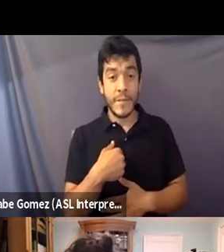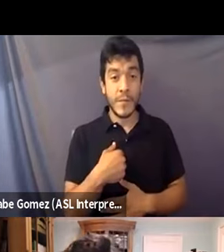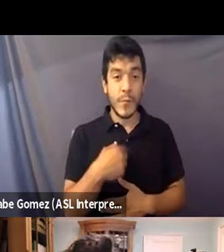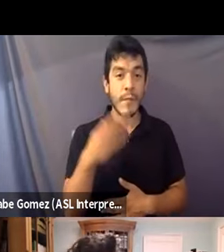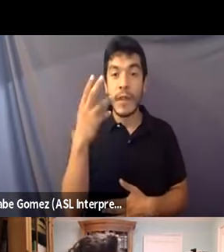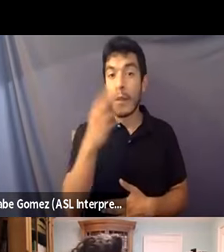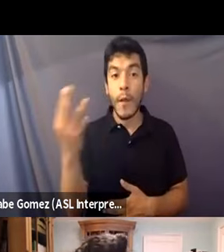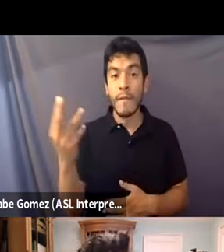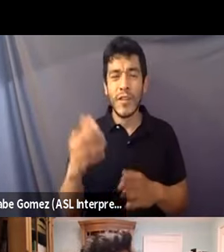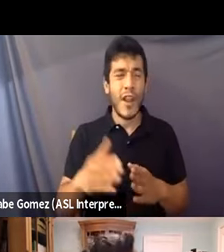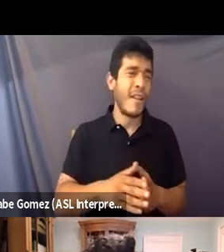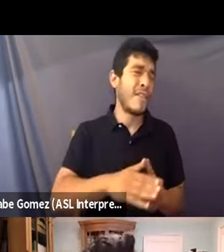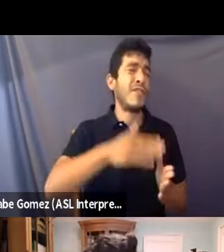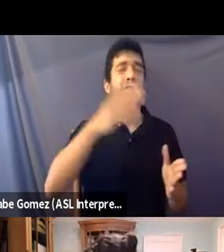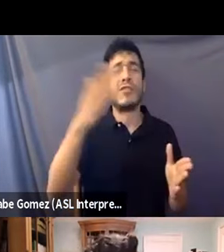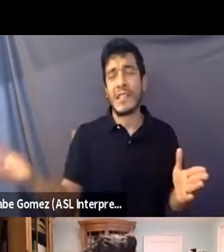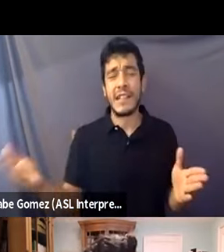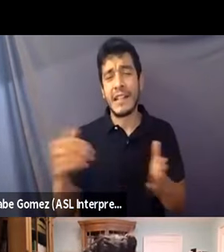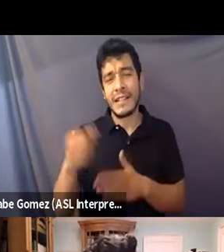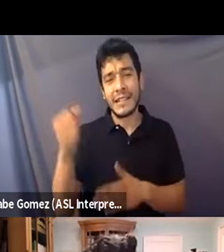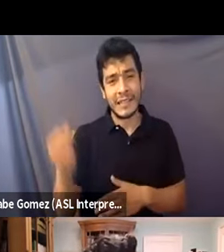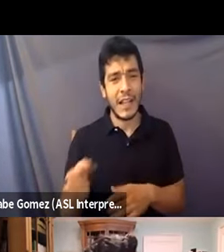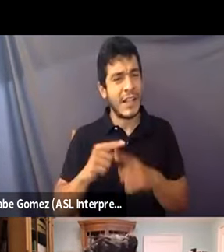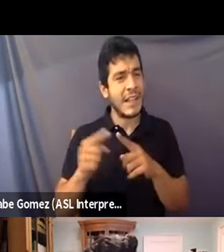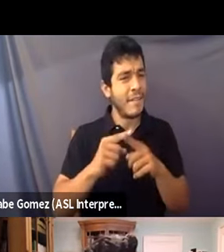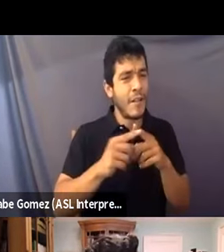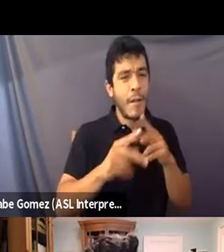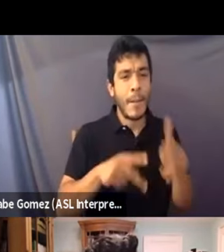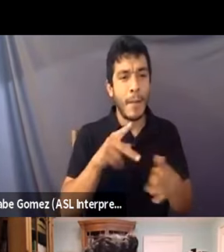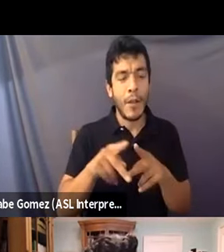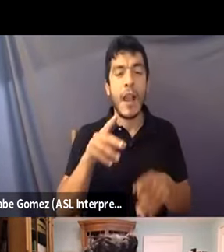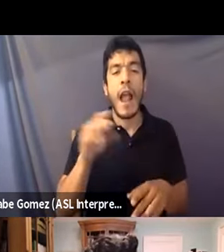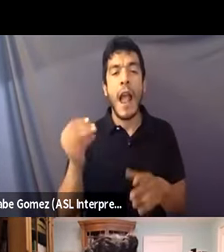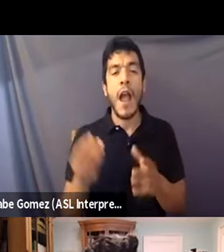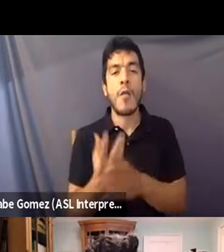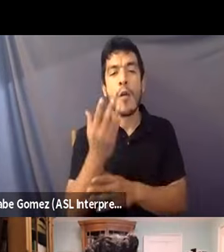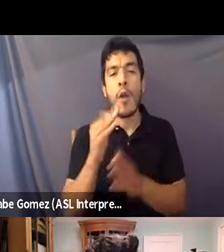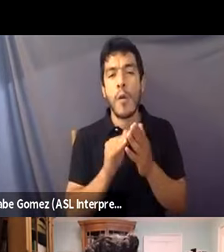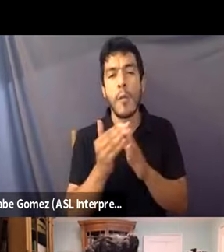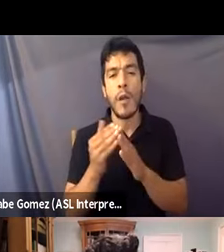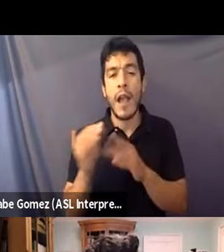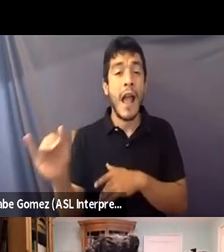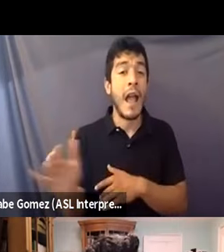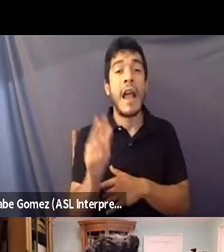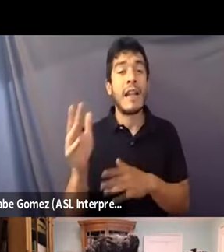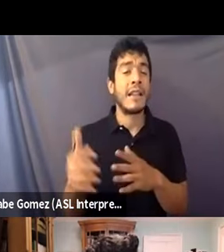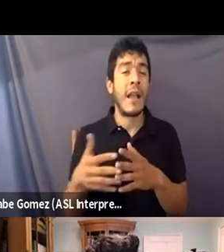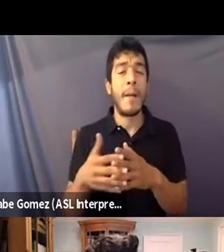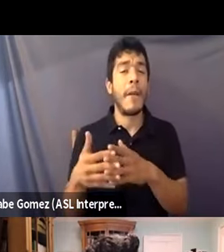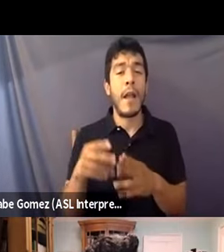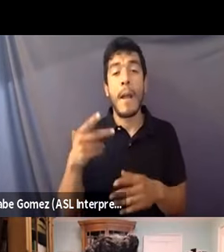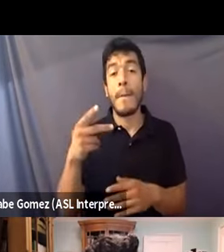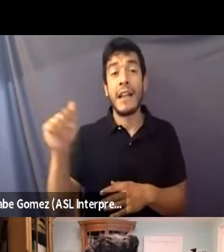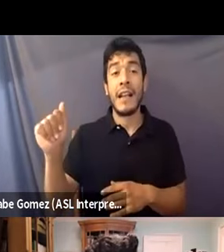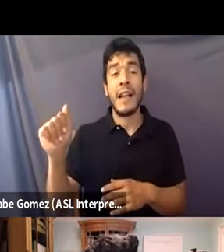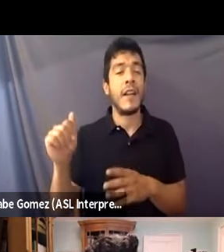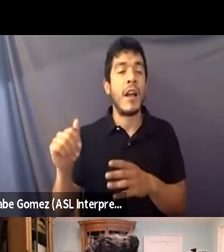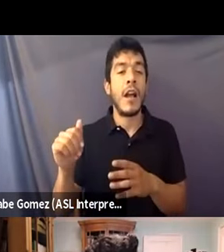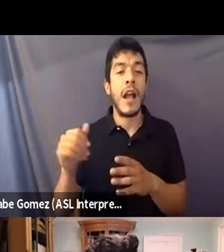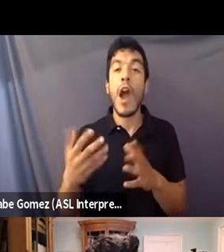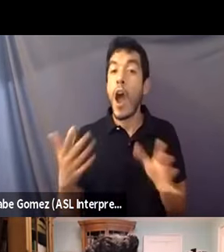diversity of people and growing communities and the Asian American Pacific Islander community has been growing as